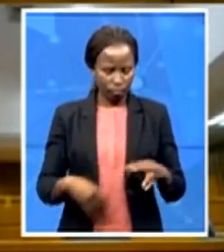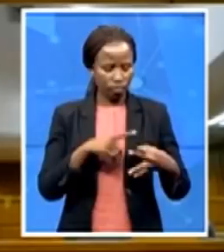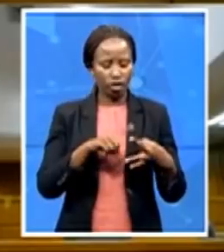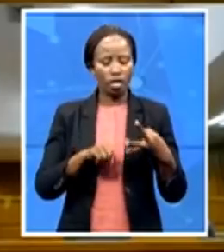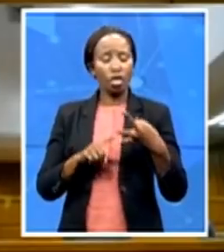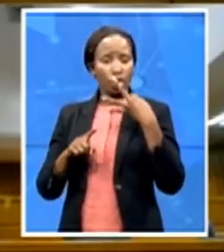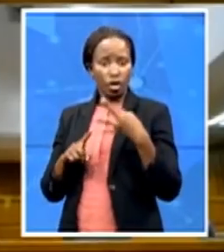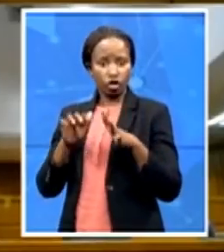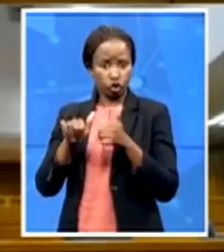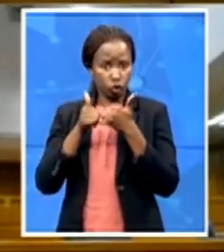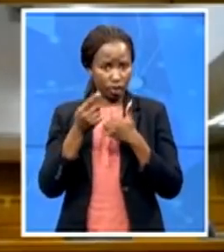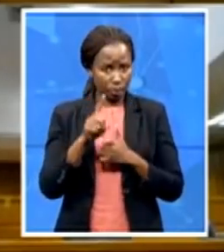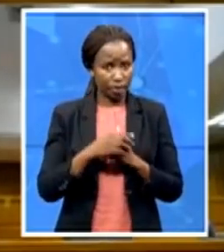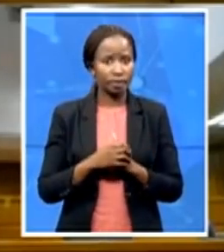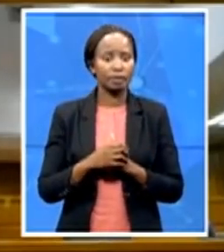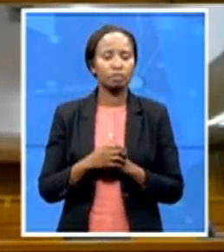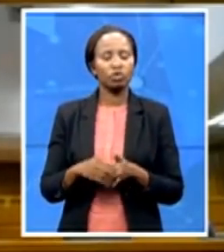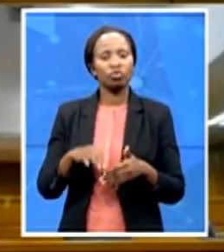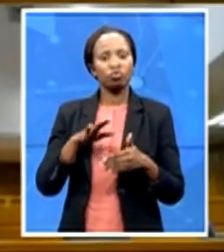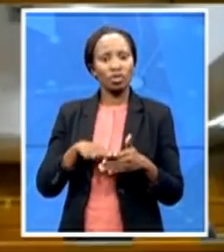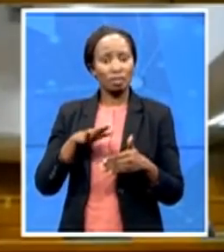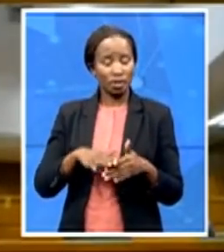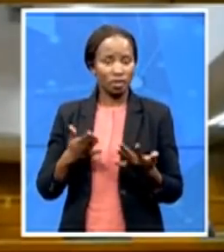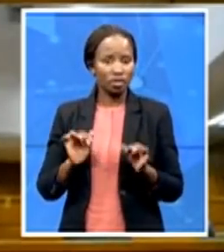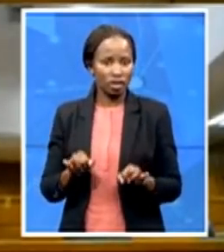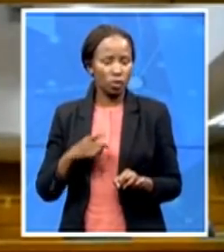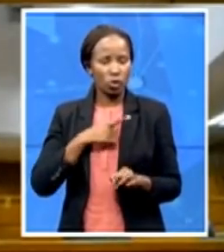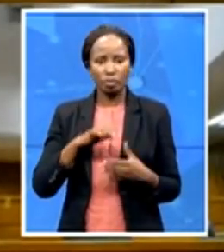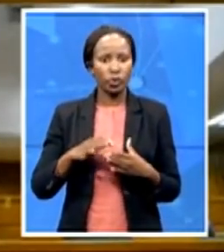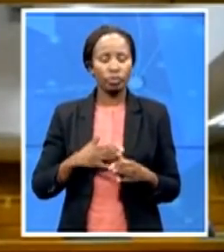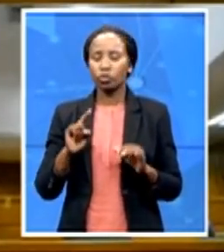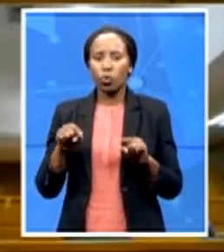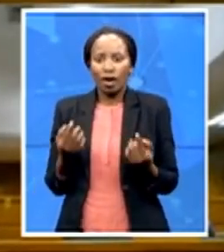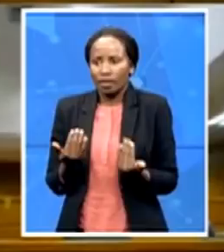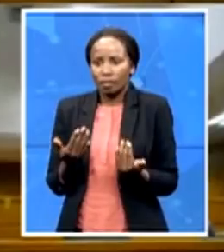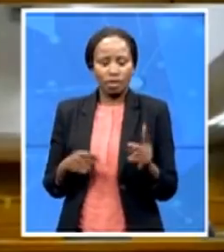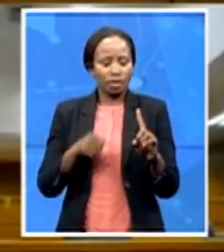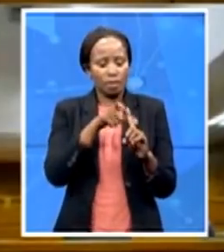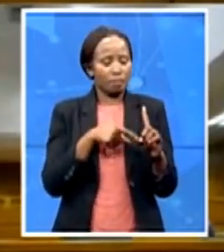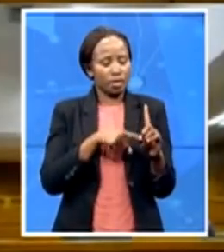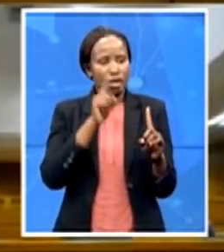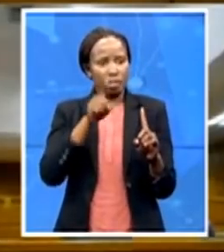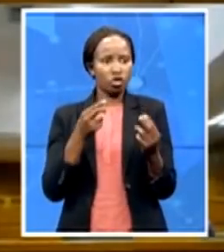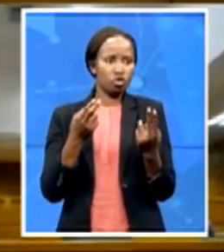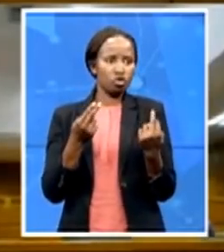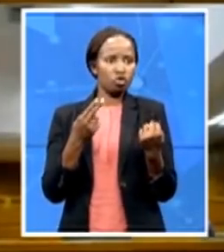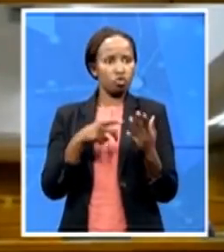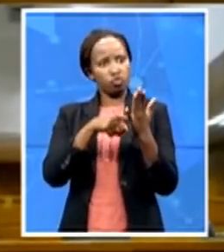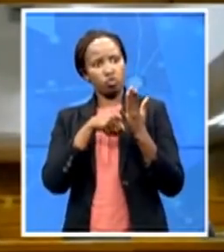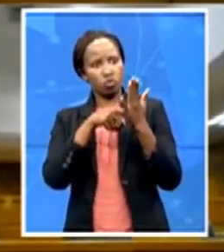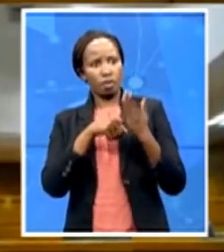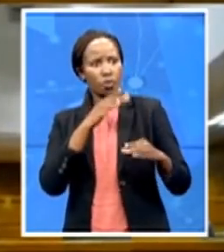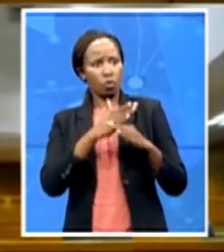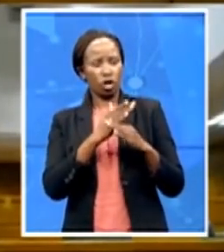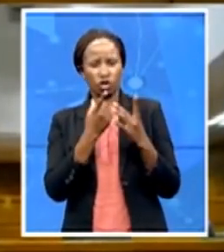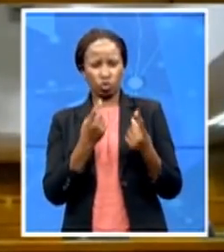unreasonable because she cannot be expected to conform to the new requirements imposed by the definitions of the rules at a time before they came